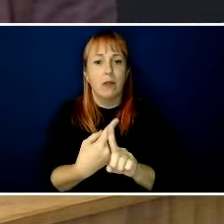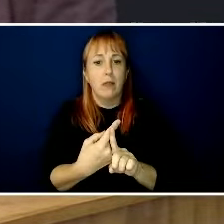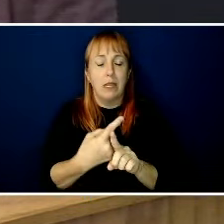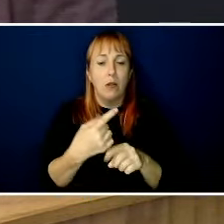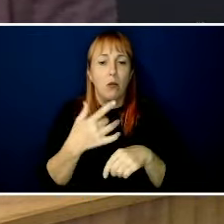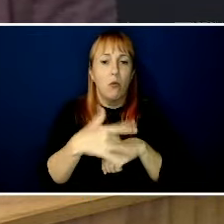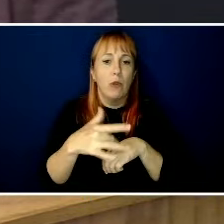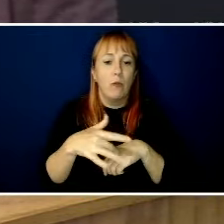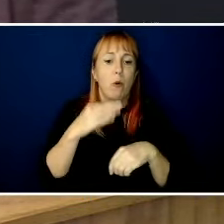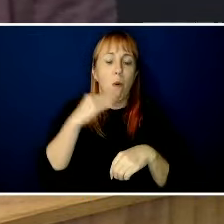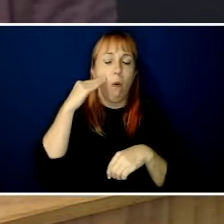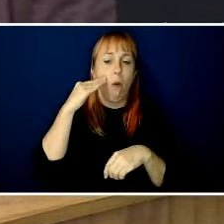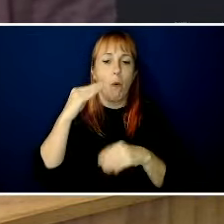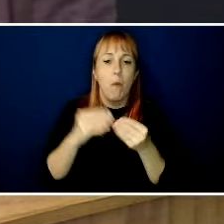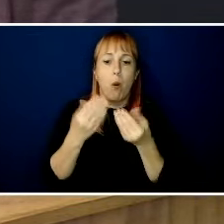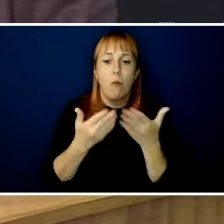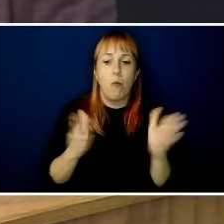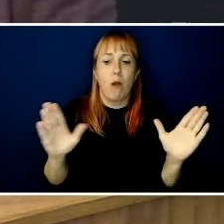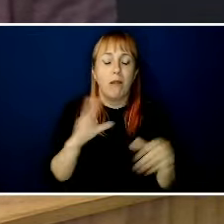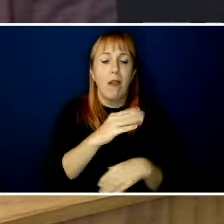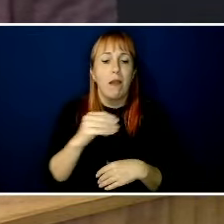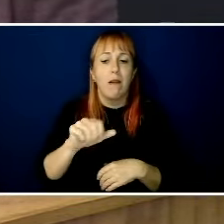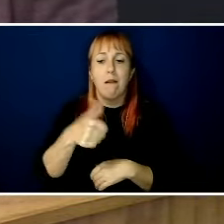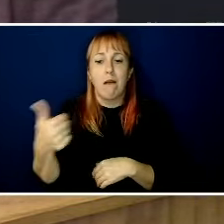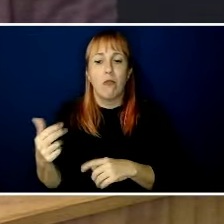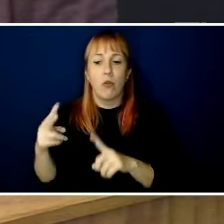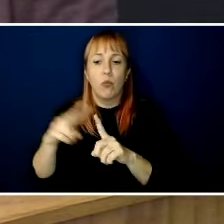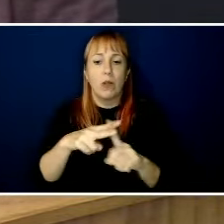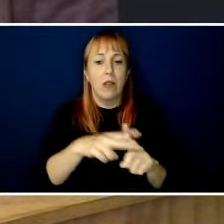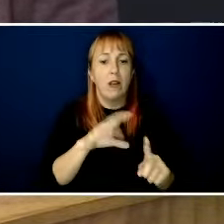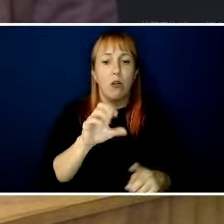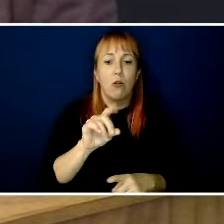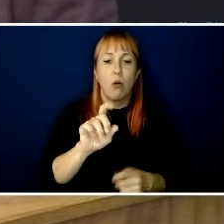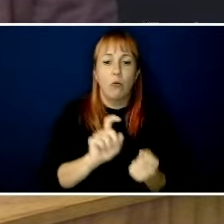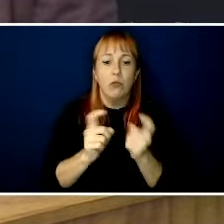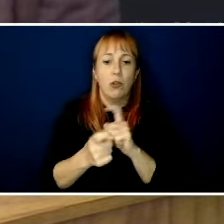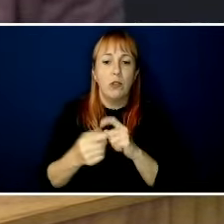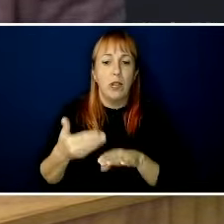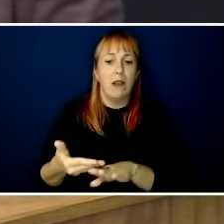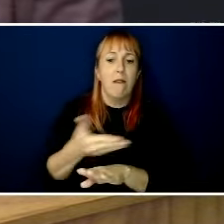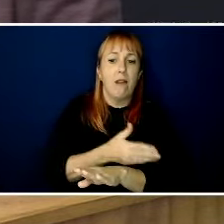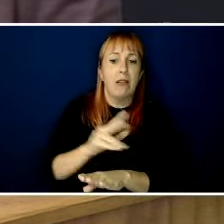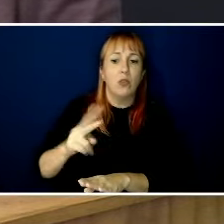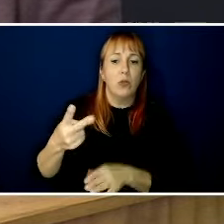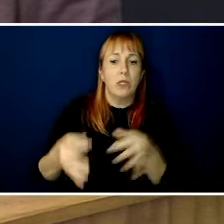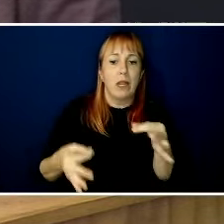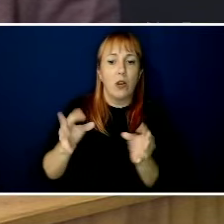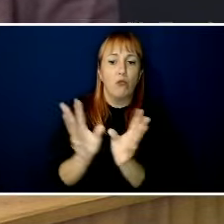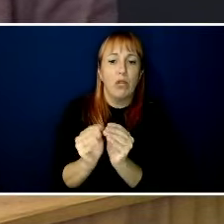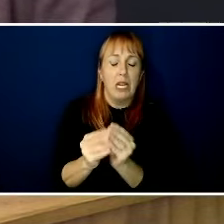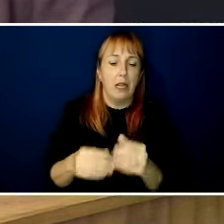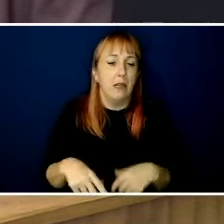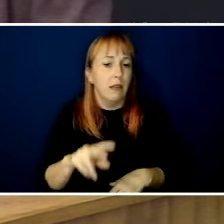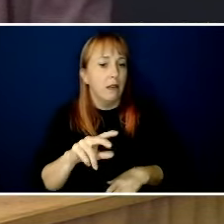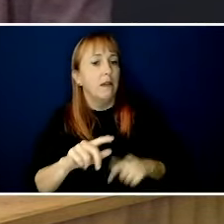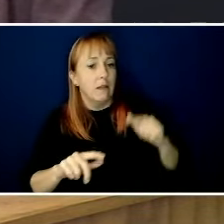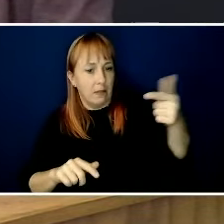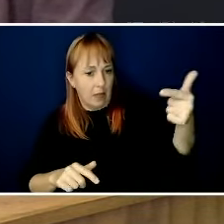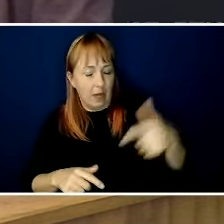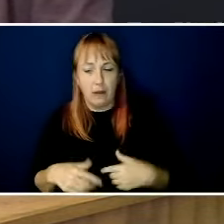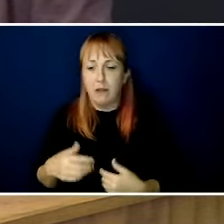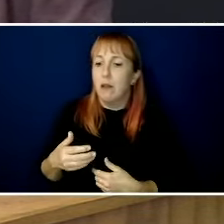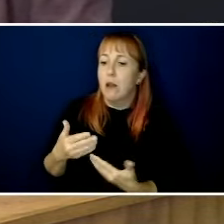occupancy housing more broadly, and make other related code changes and advance to a second reading. Second. Motion